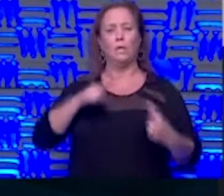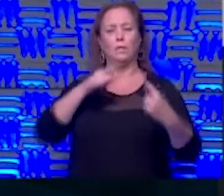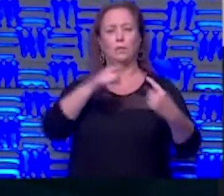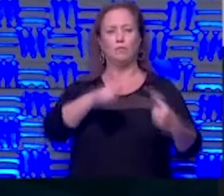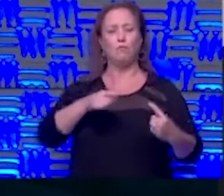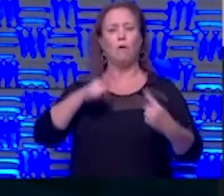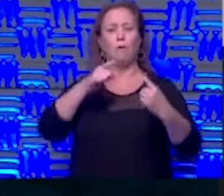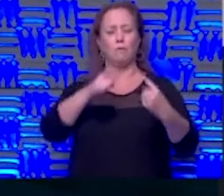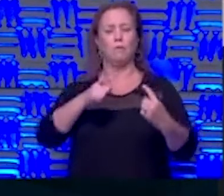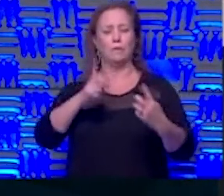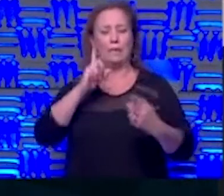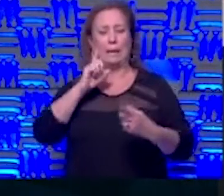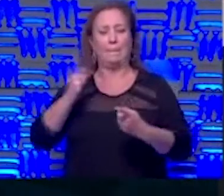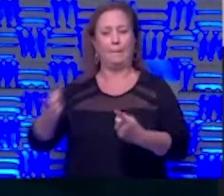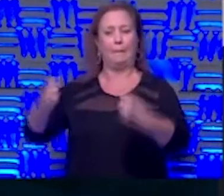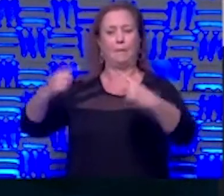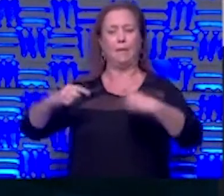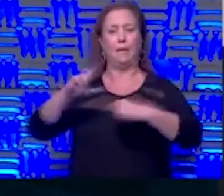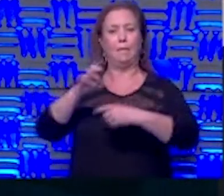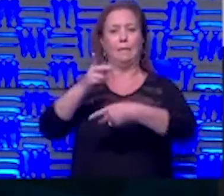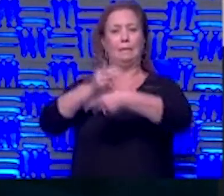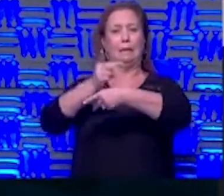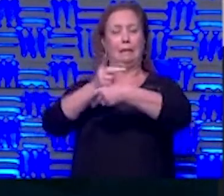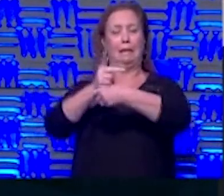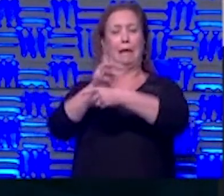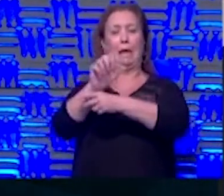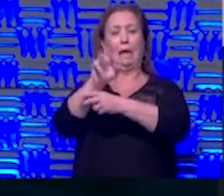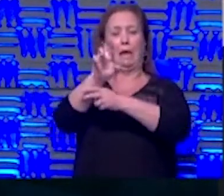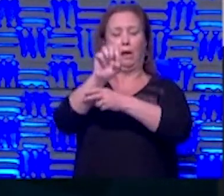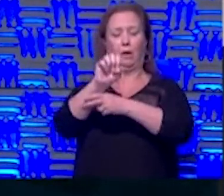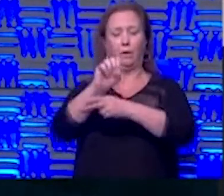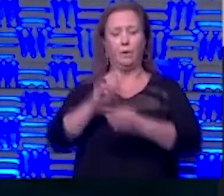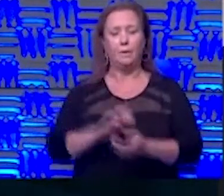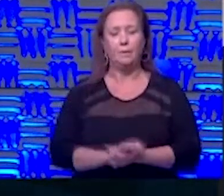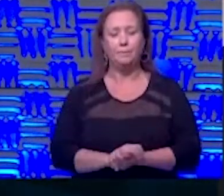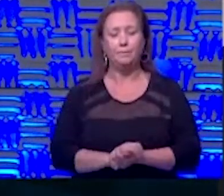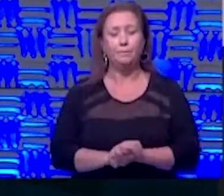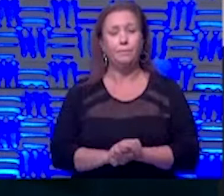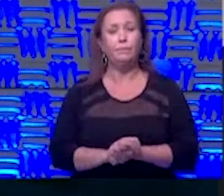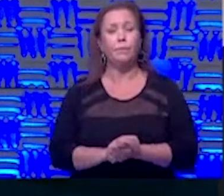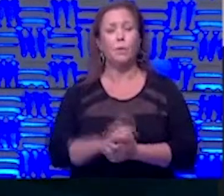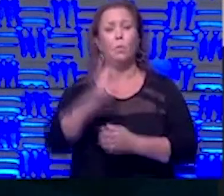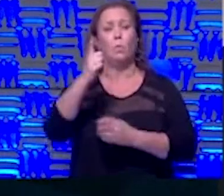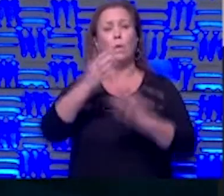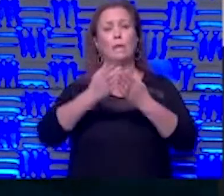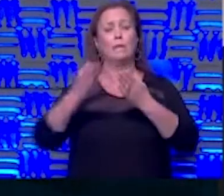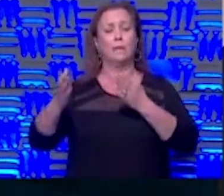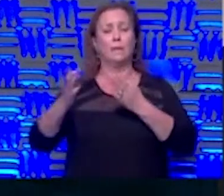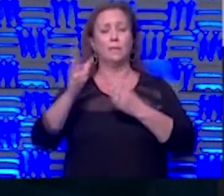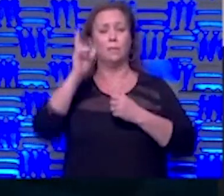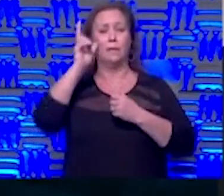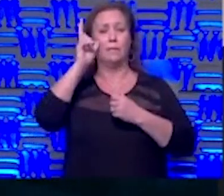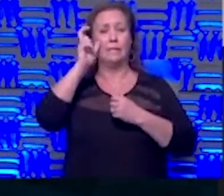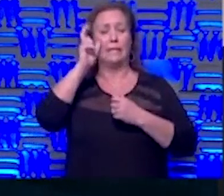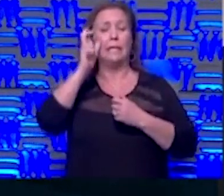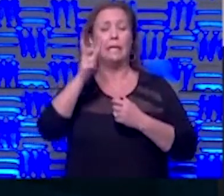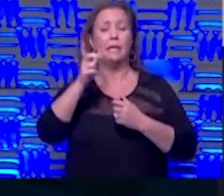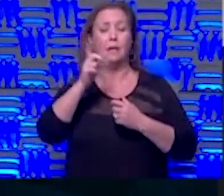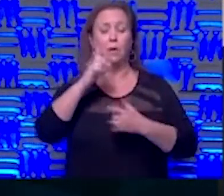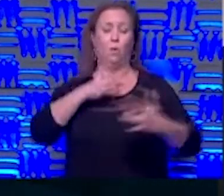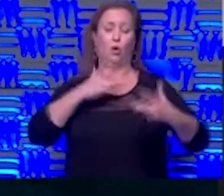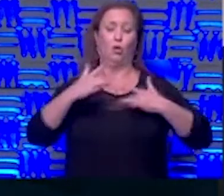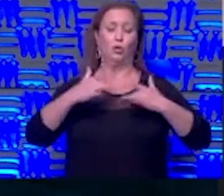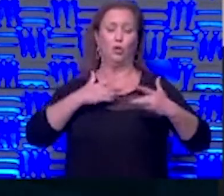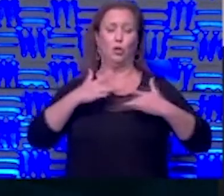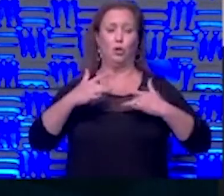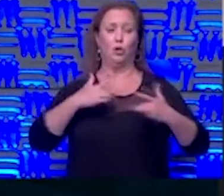people in for care. You know, one of the things we've followed very closely that we've been concerned about